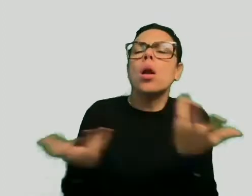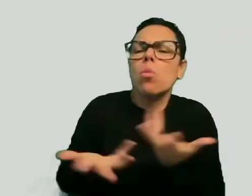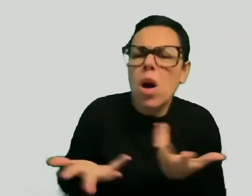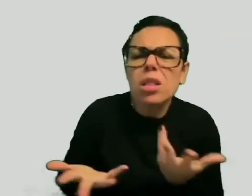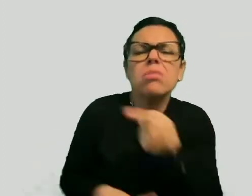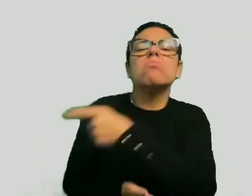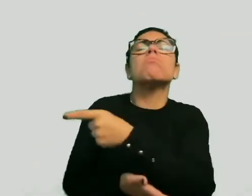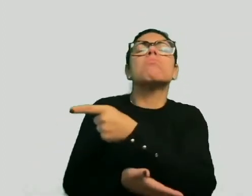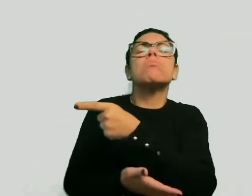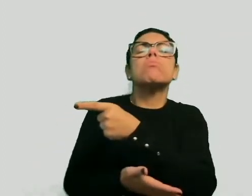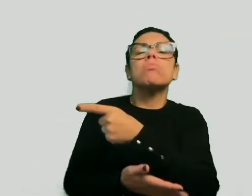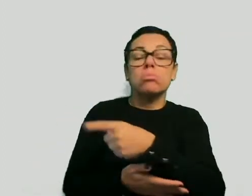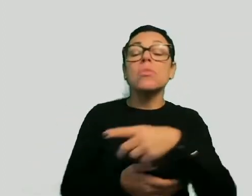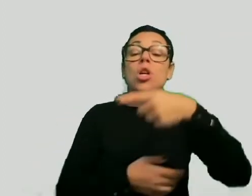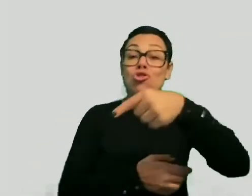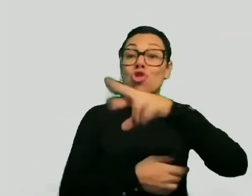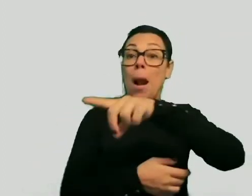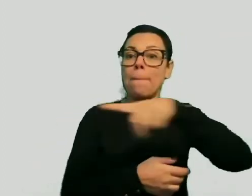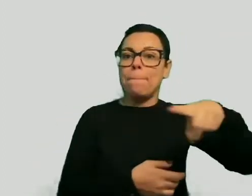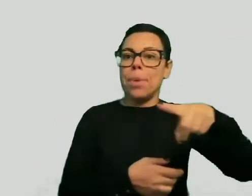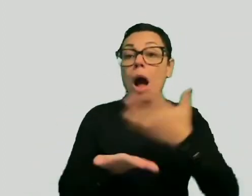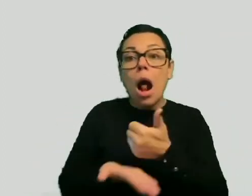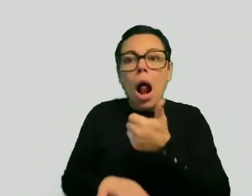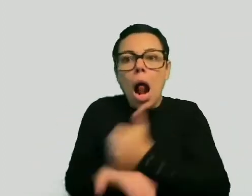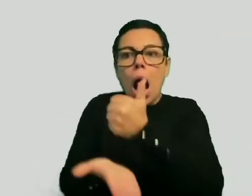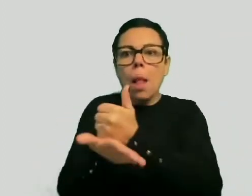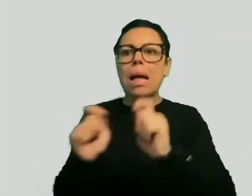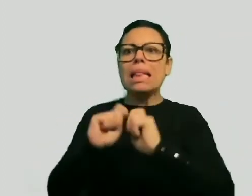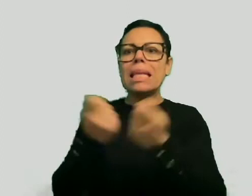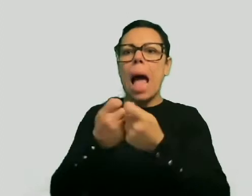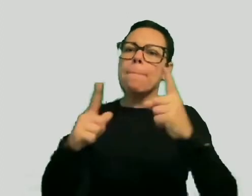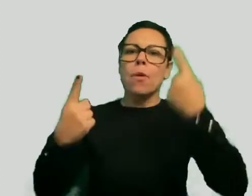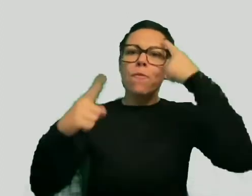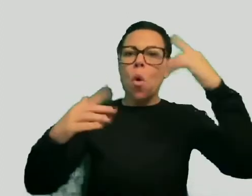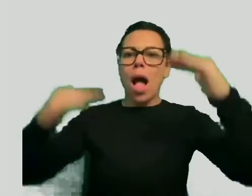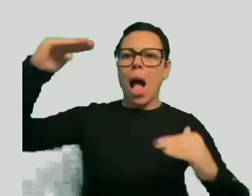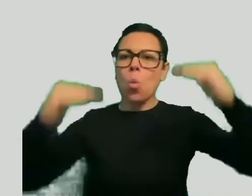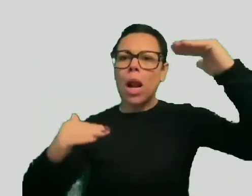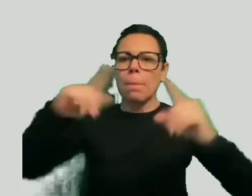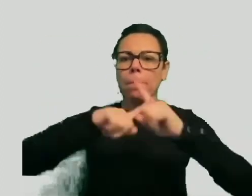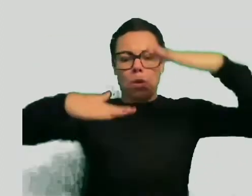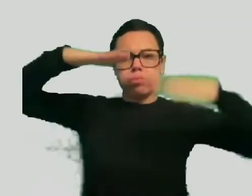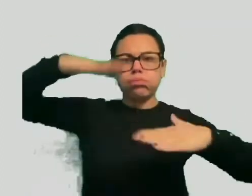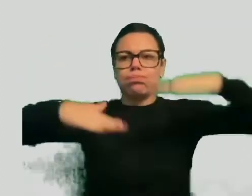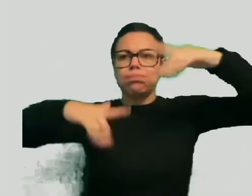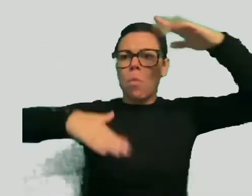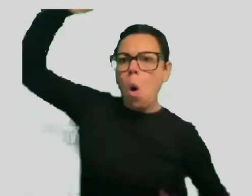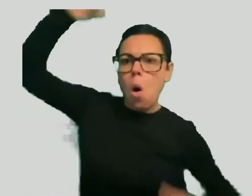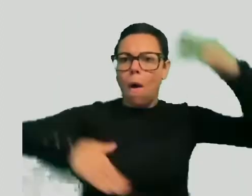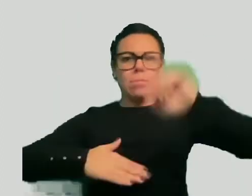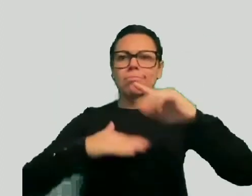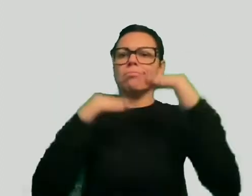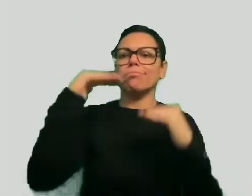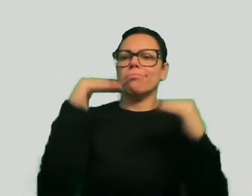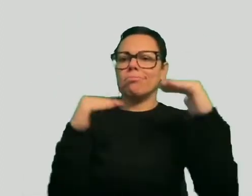achieve gender balance of the team who would be providing the services. Not less